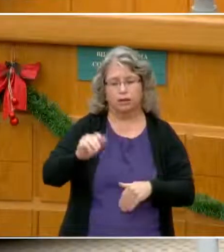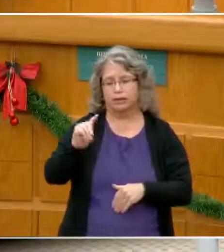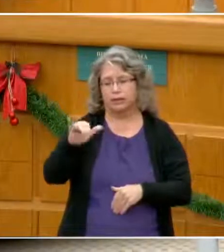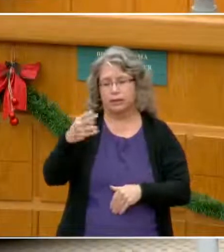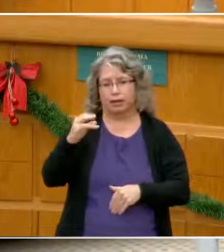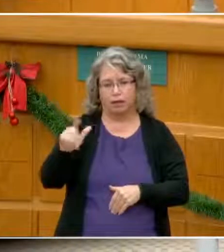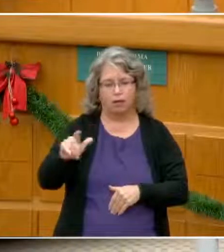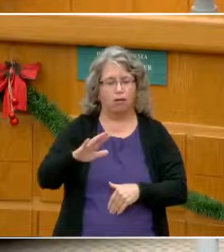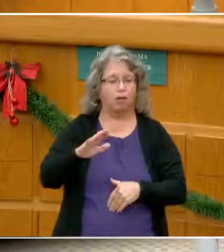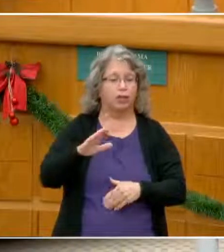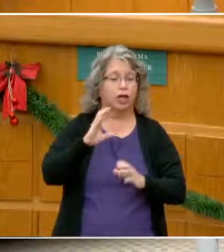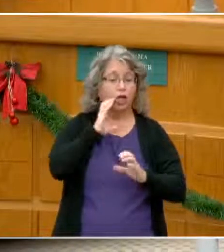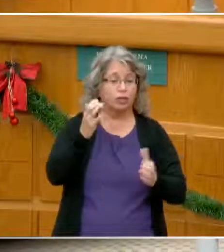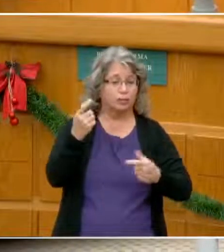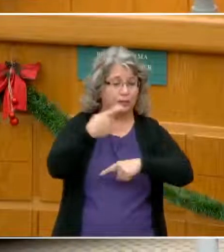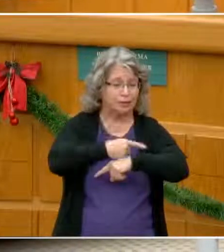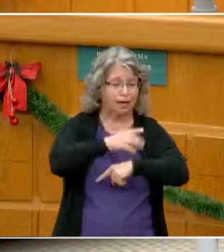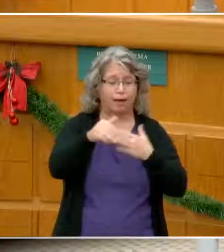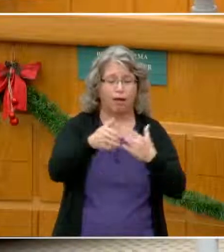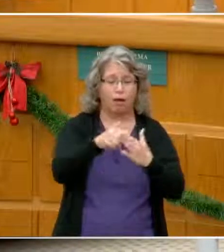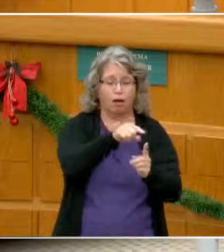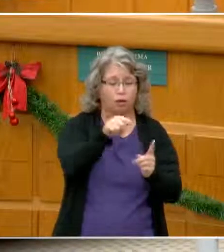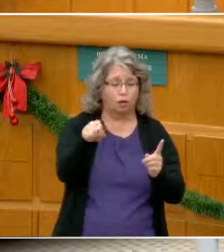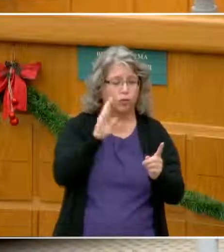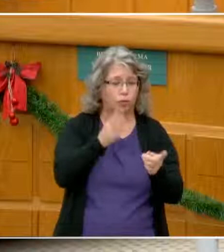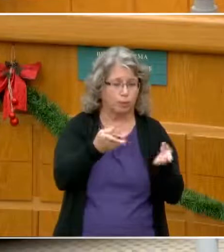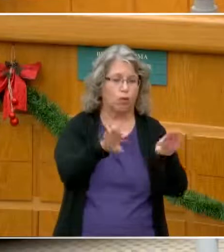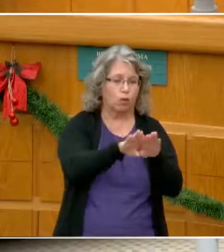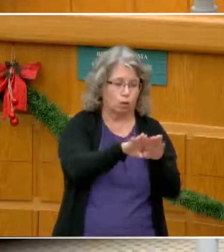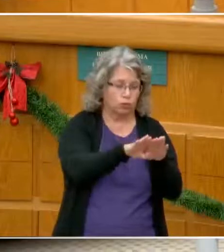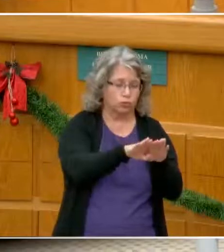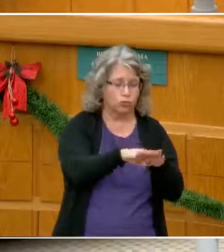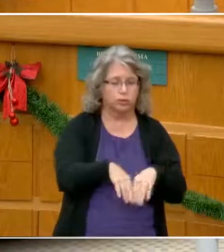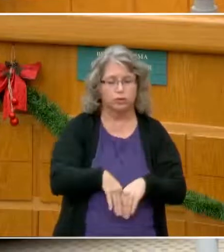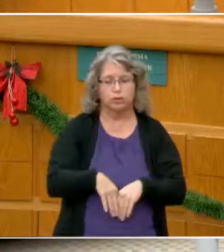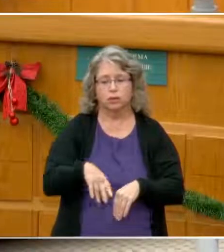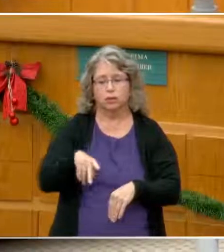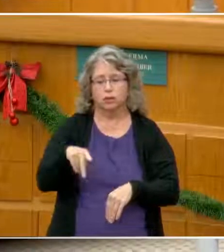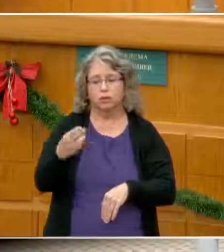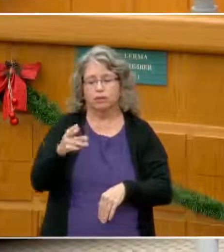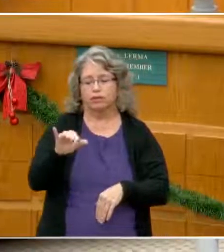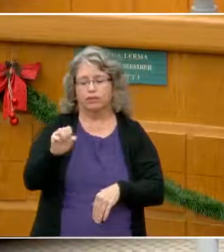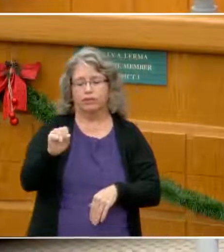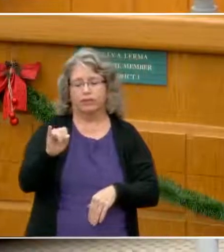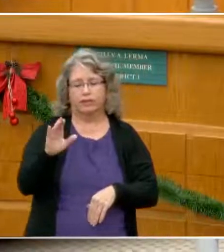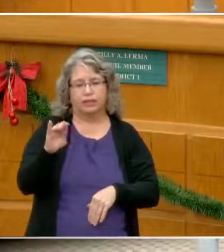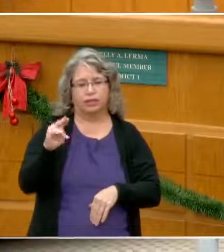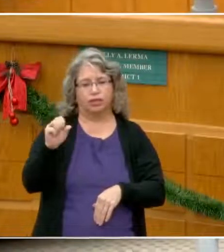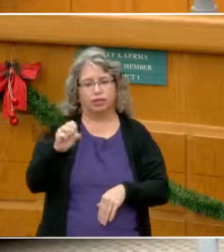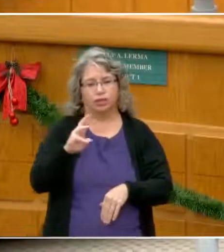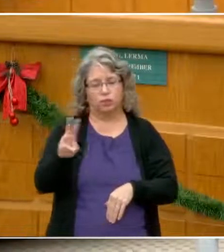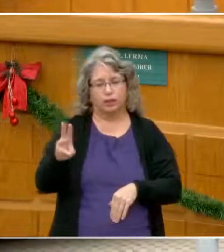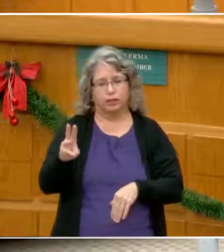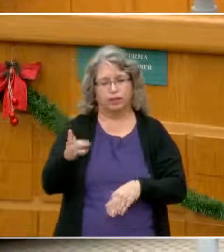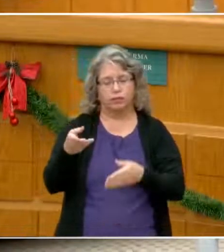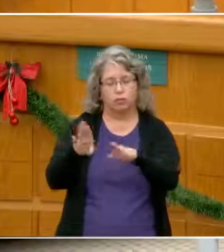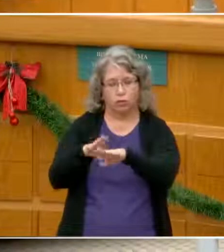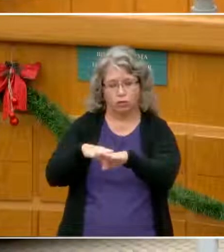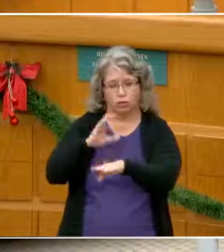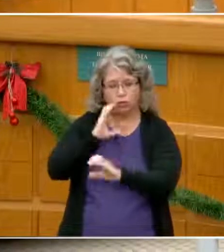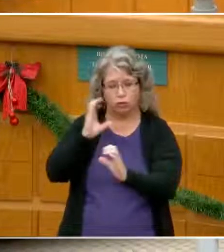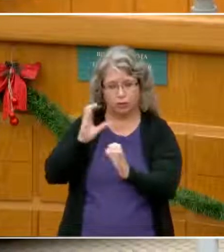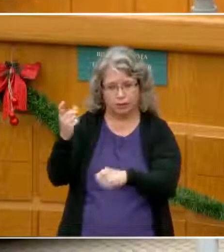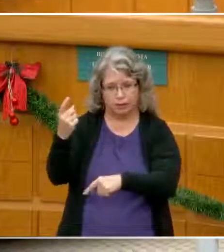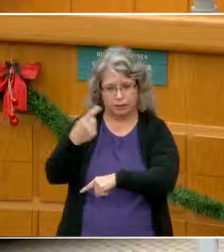Day. The Physicians West also closing on Christmas Day. Our courthouse, they